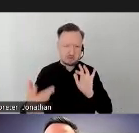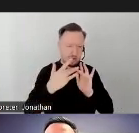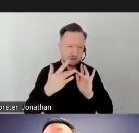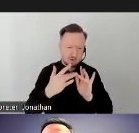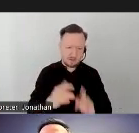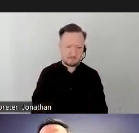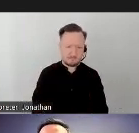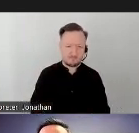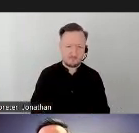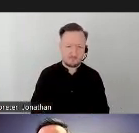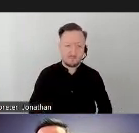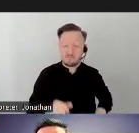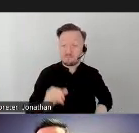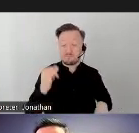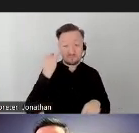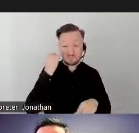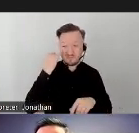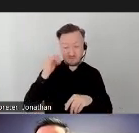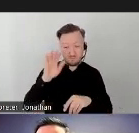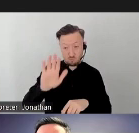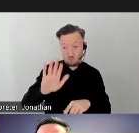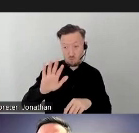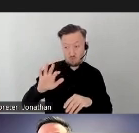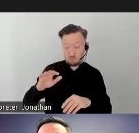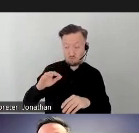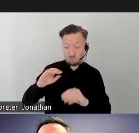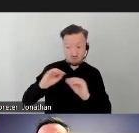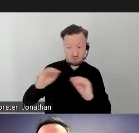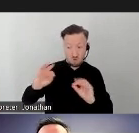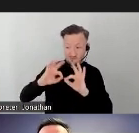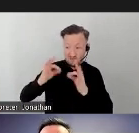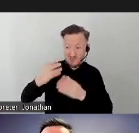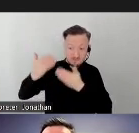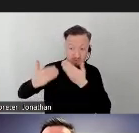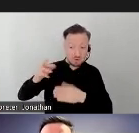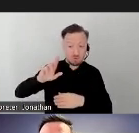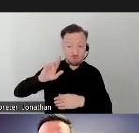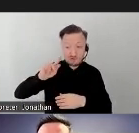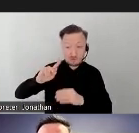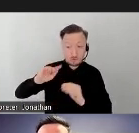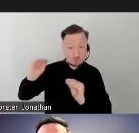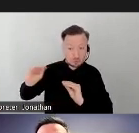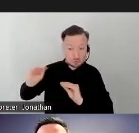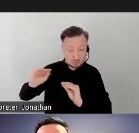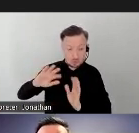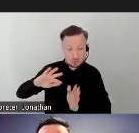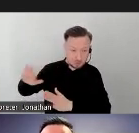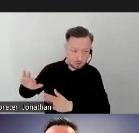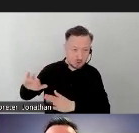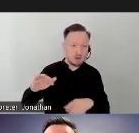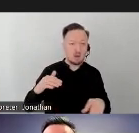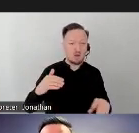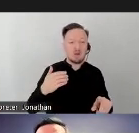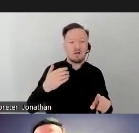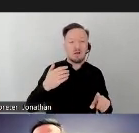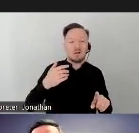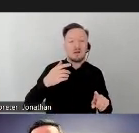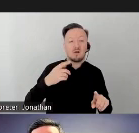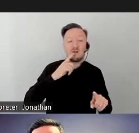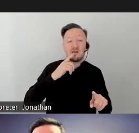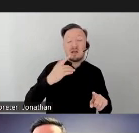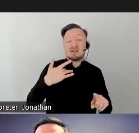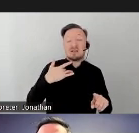If you don't have these high risk factors, then average lifetime risk of having a colorectal cancer is